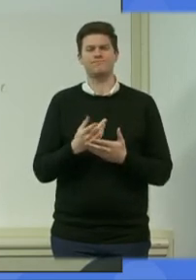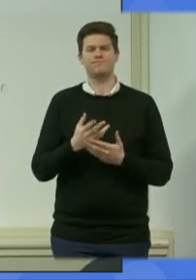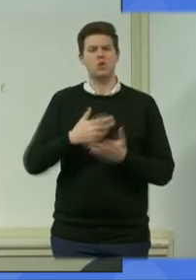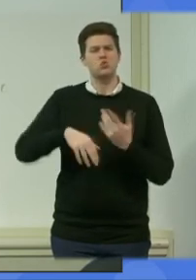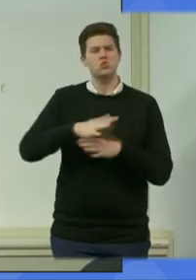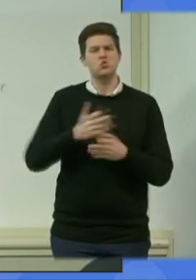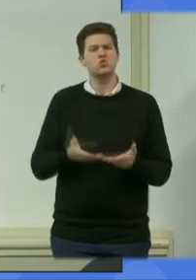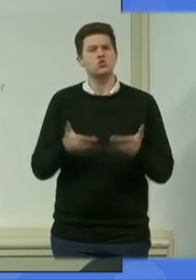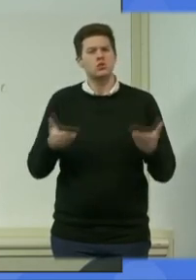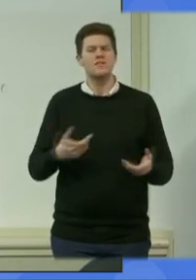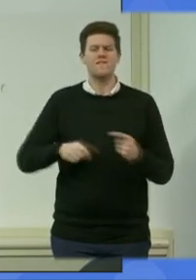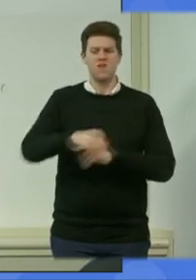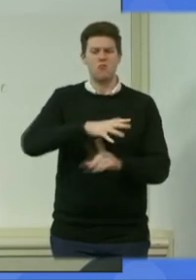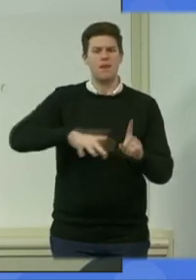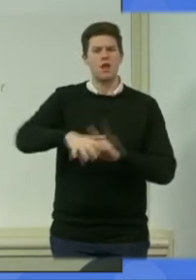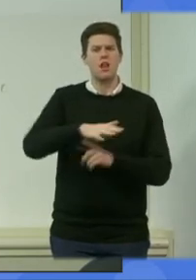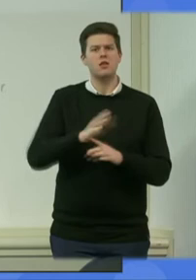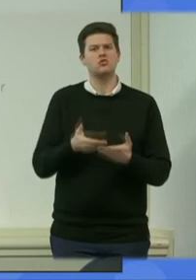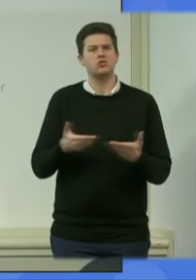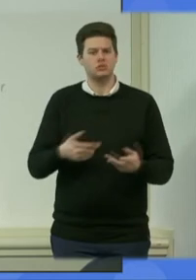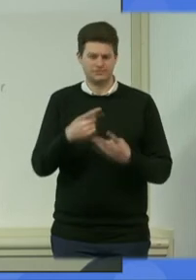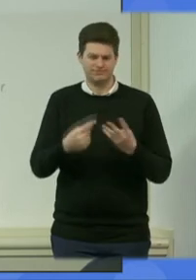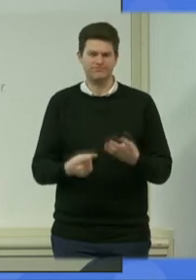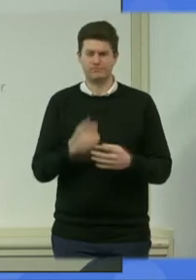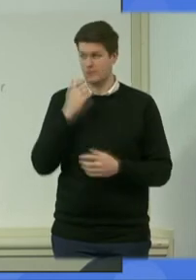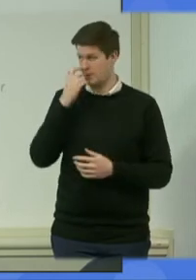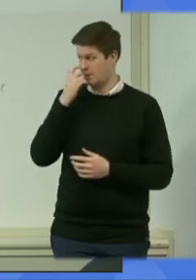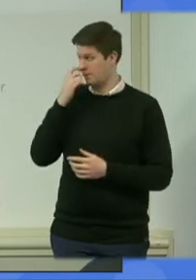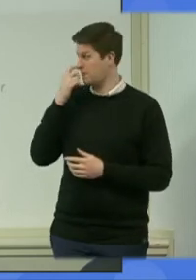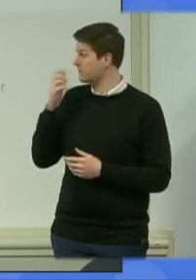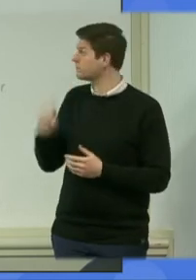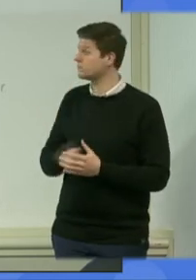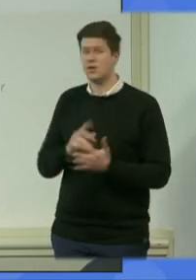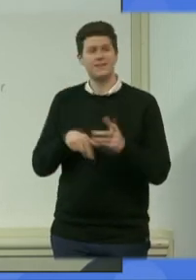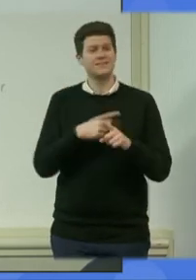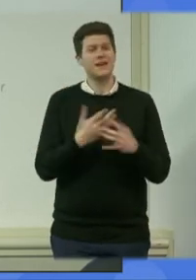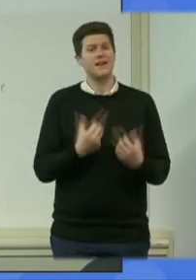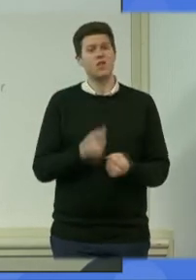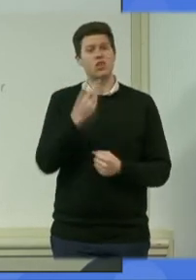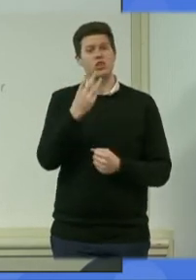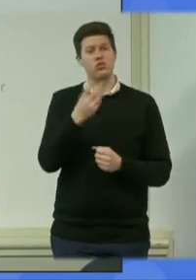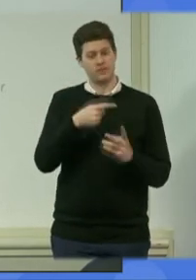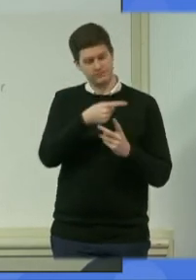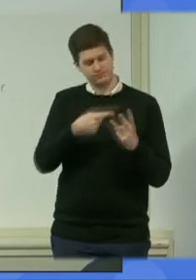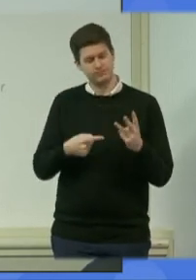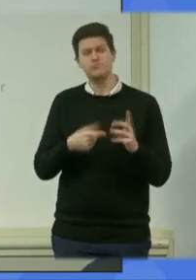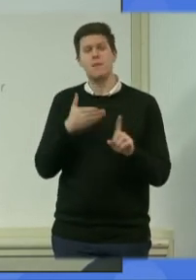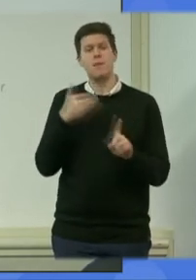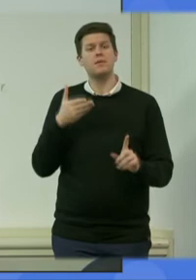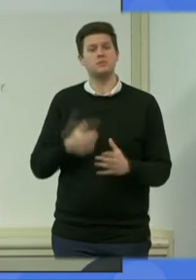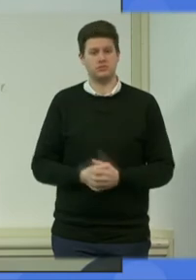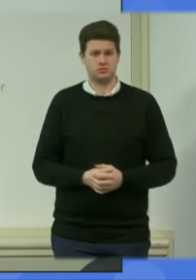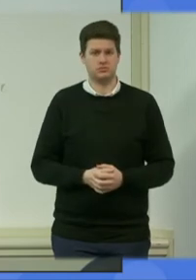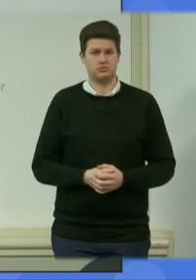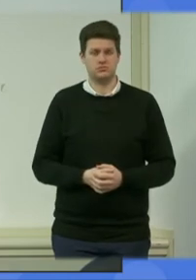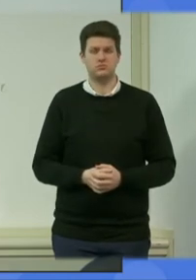from. This slide sets out the three main purposes of tax. You can argue there's many more, but the three main purposes of tax